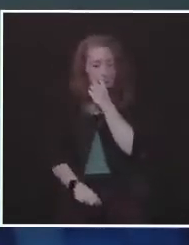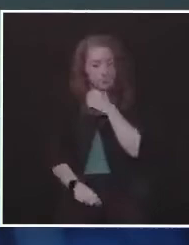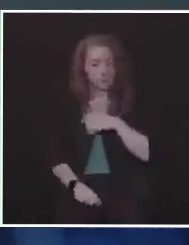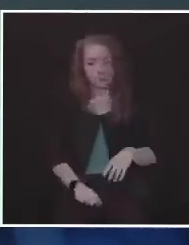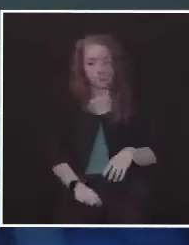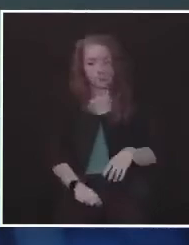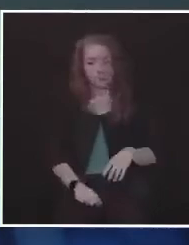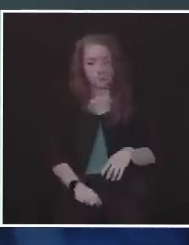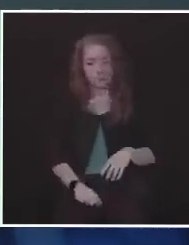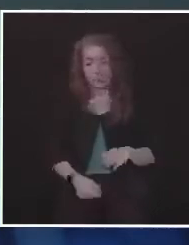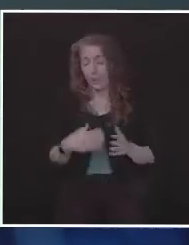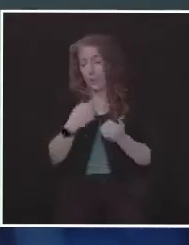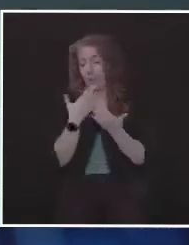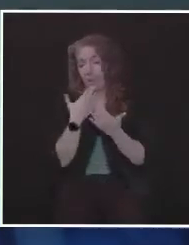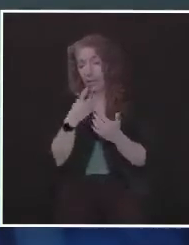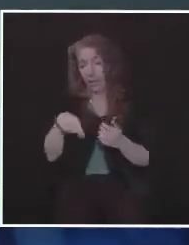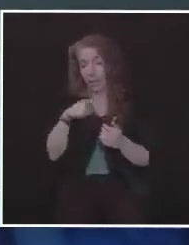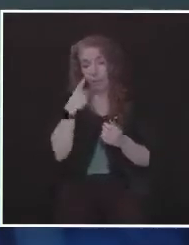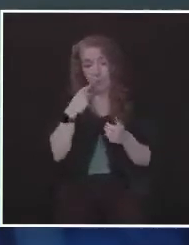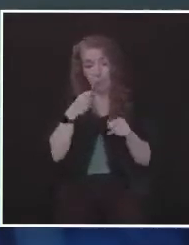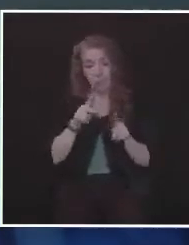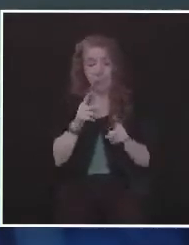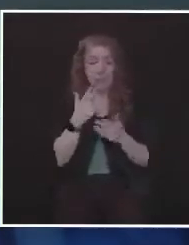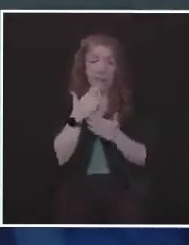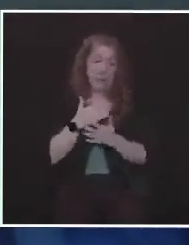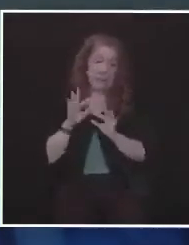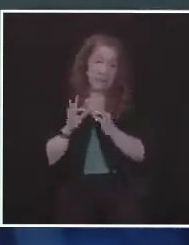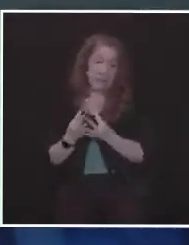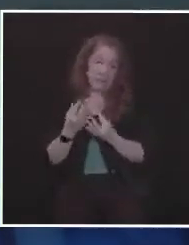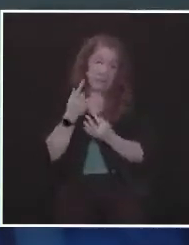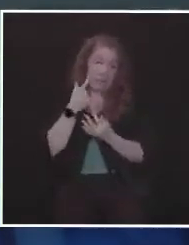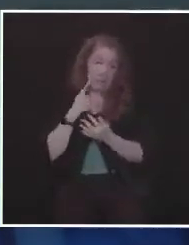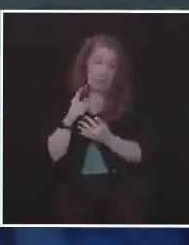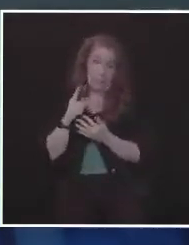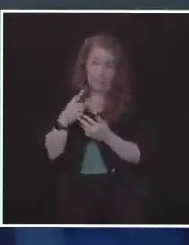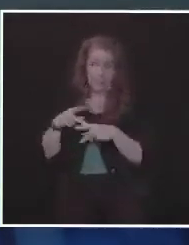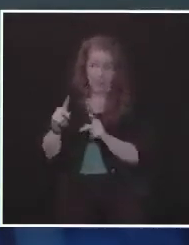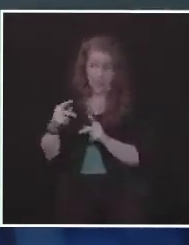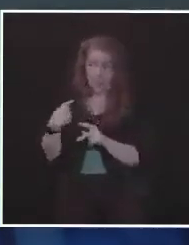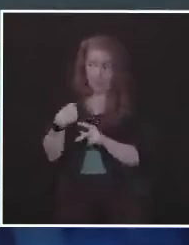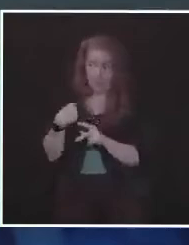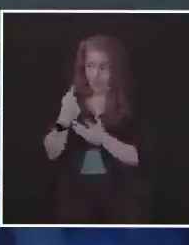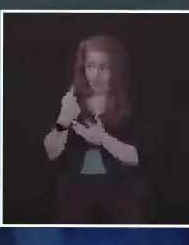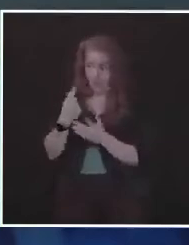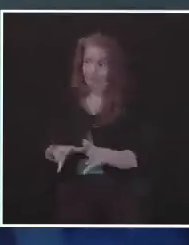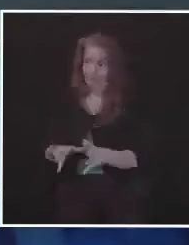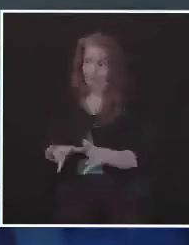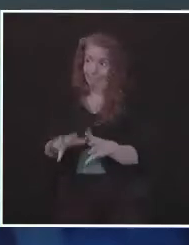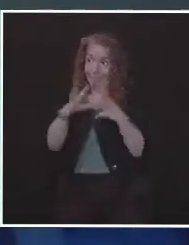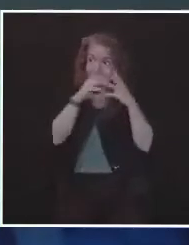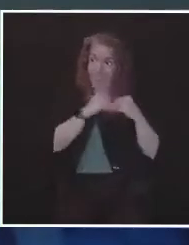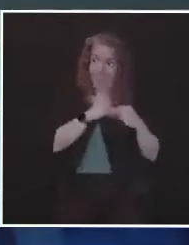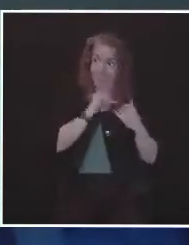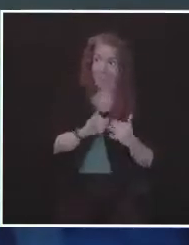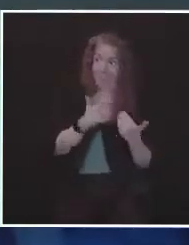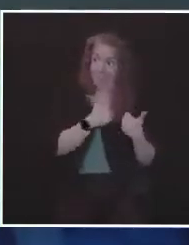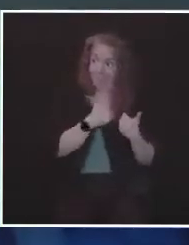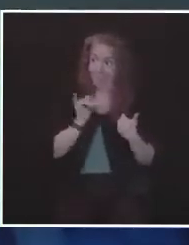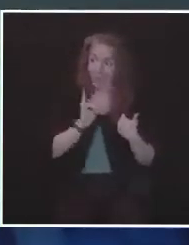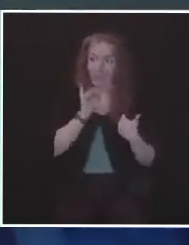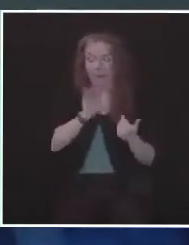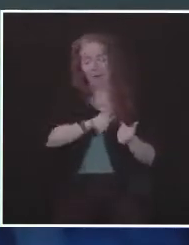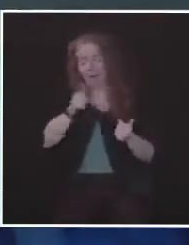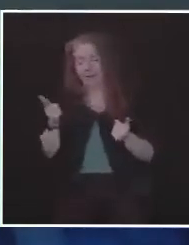the opportunity, thank my family for allowing me to do this as well. And let me turn it over to Kathy.